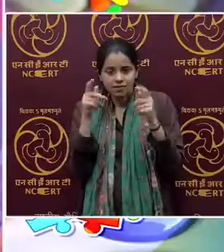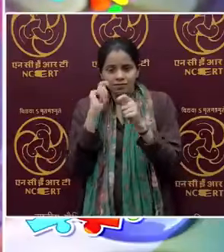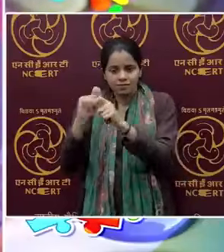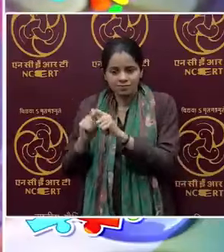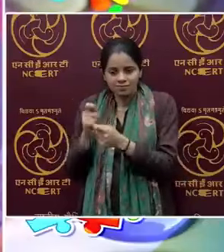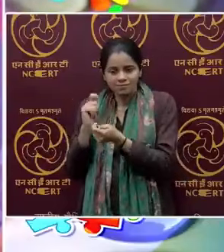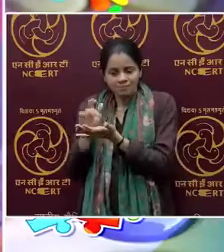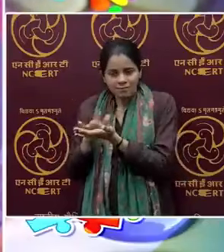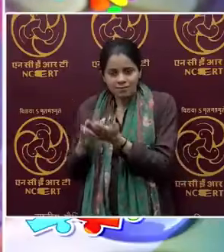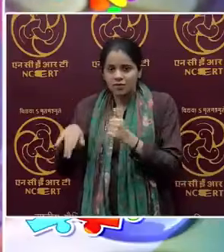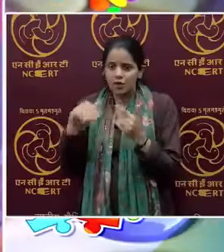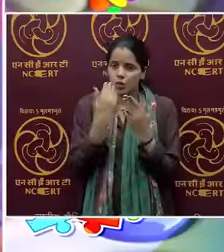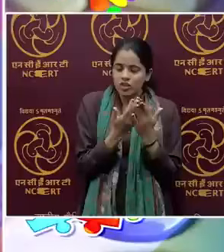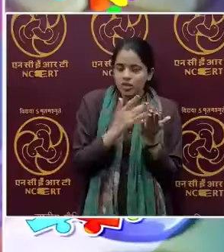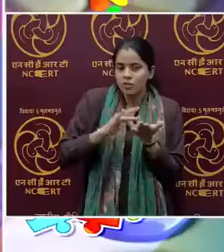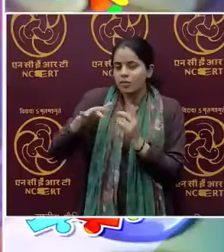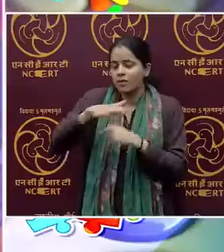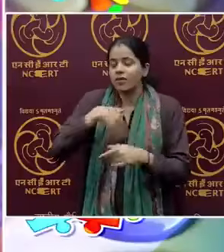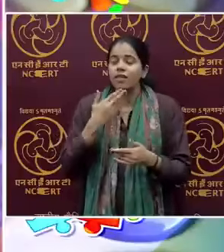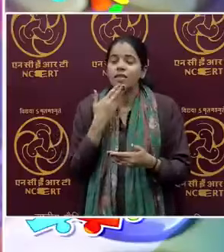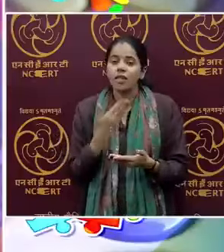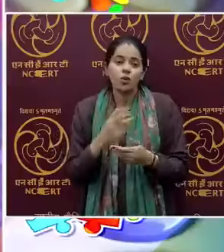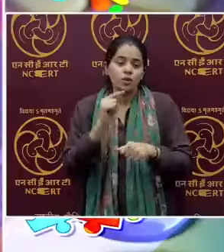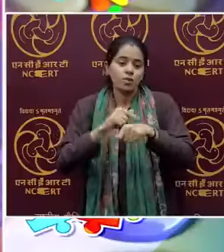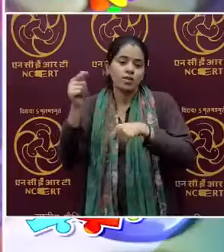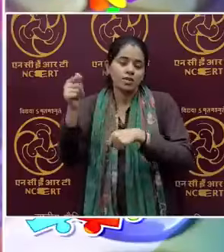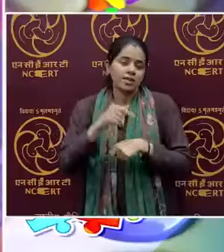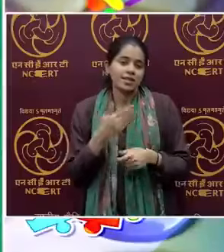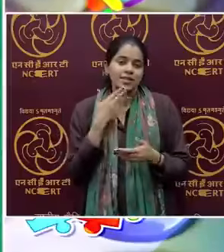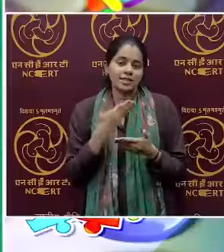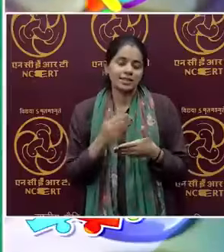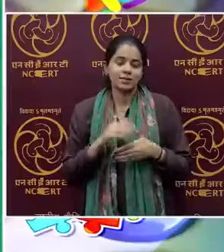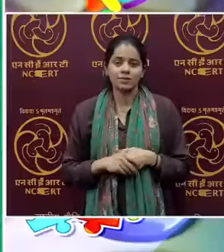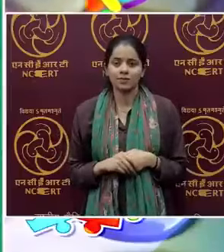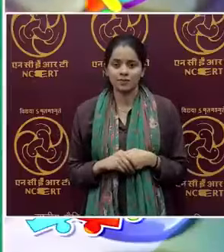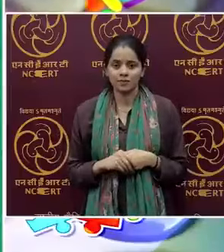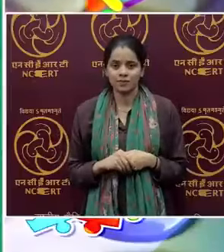workplace, education, or any other setting. Thank you so much for your time and contribution to the session.